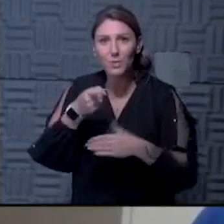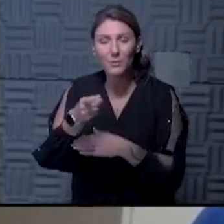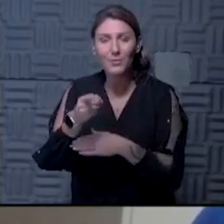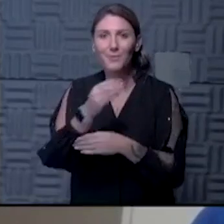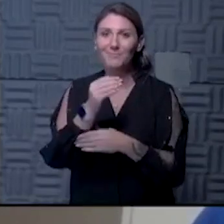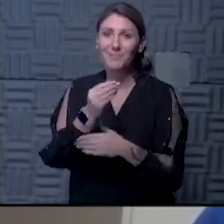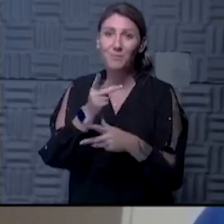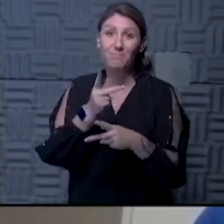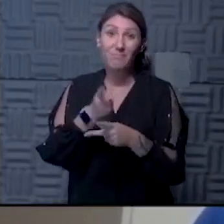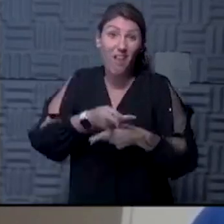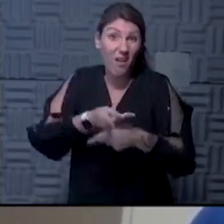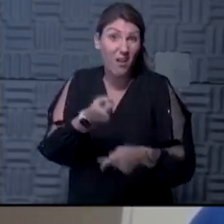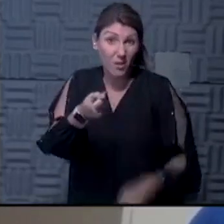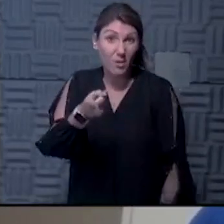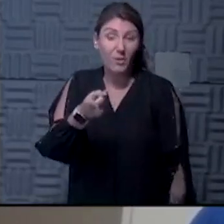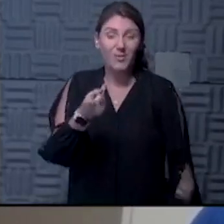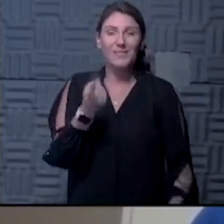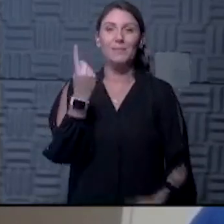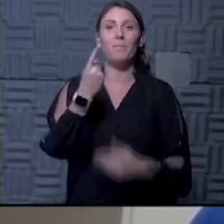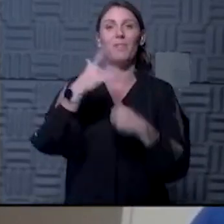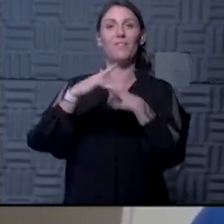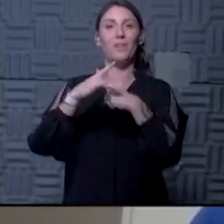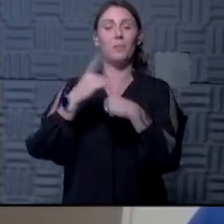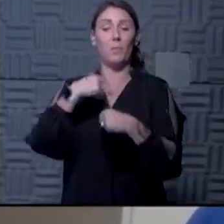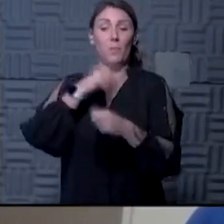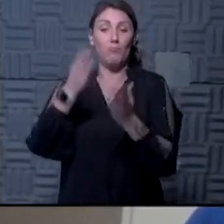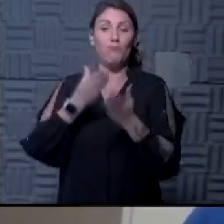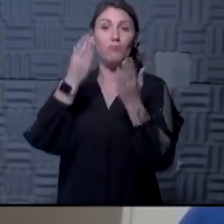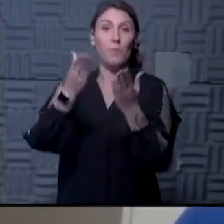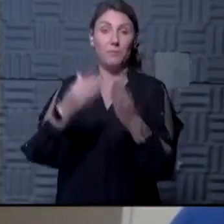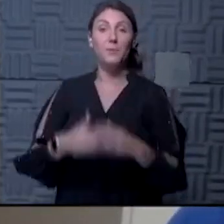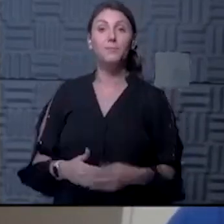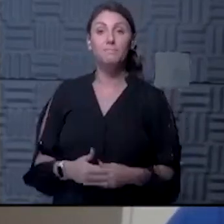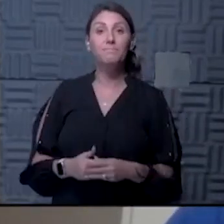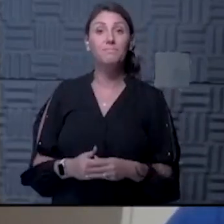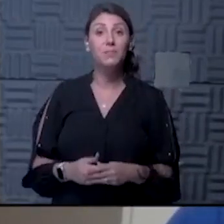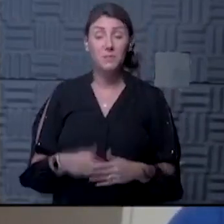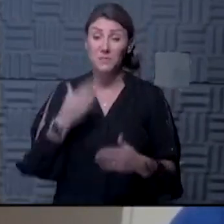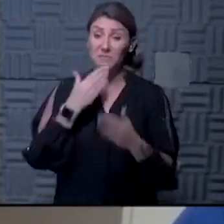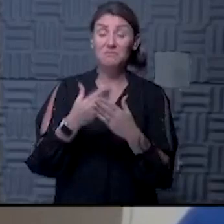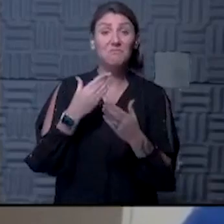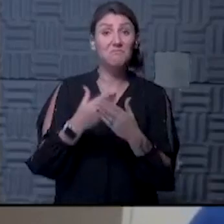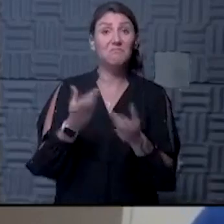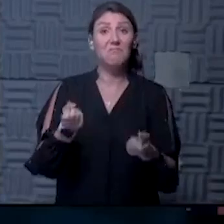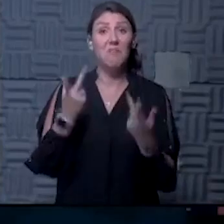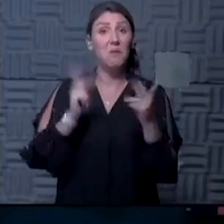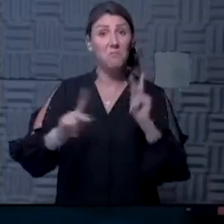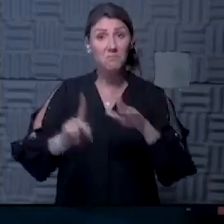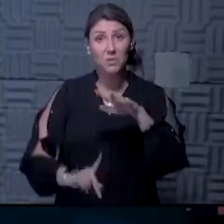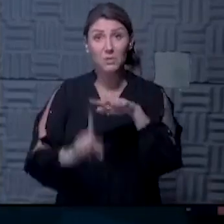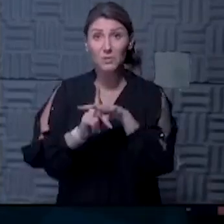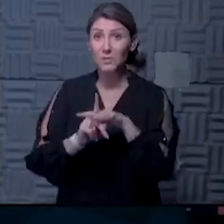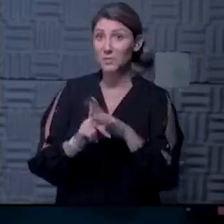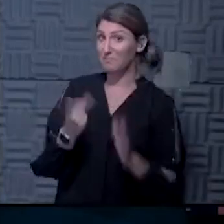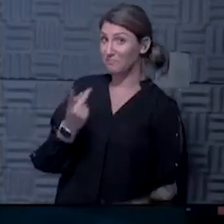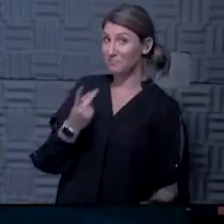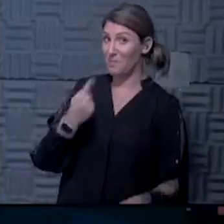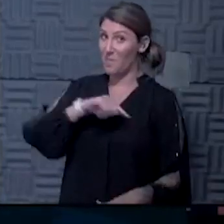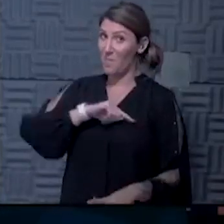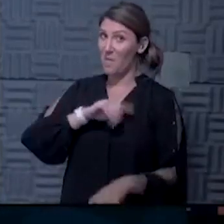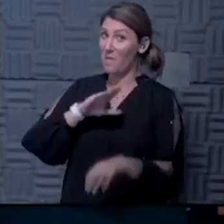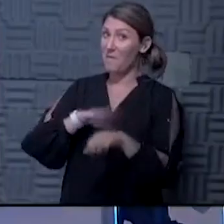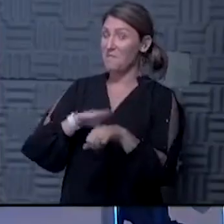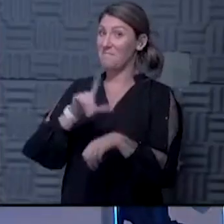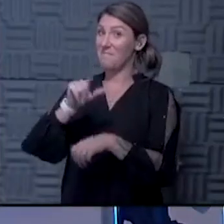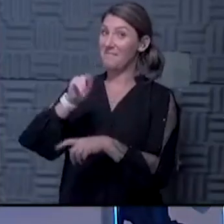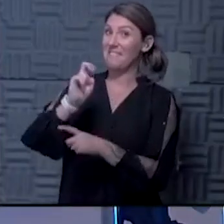you. Here's something that's available to you. We recommend it. And we had a pretty good turnout on it, too. That's awesome. Hawk, you and I got ours right here on